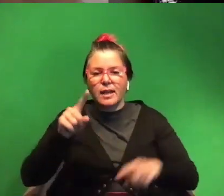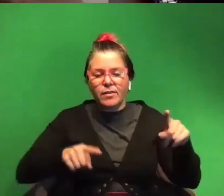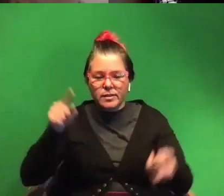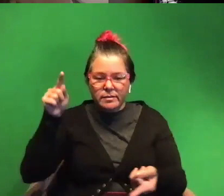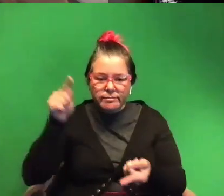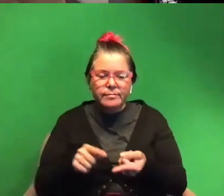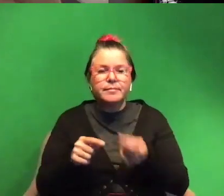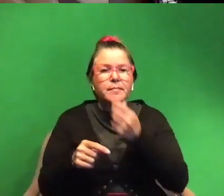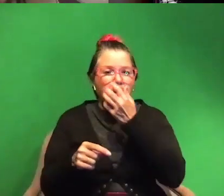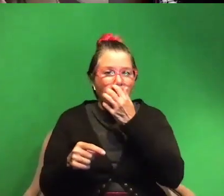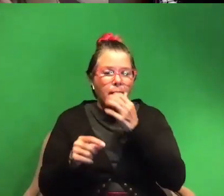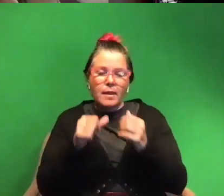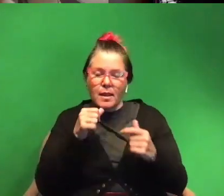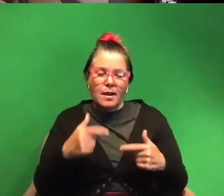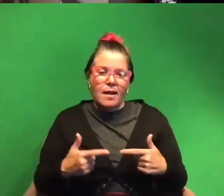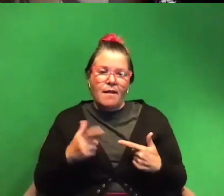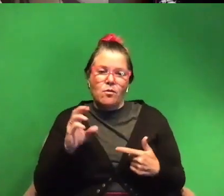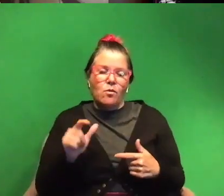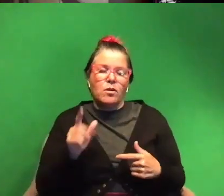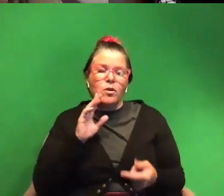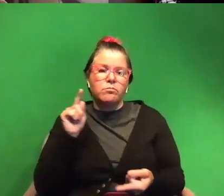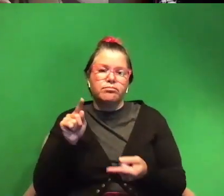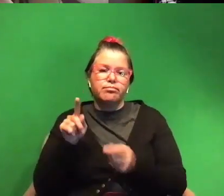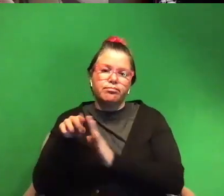when there aren't live corals there anymore.